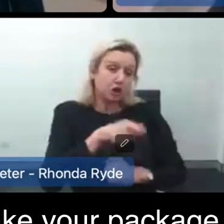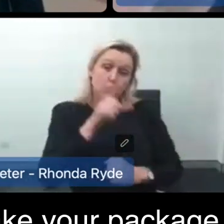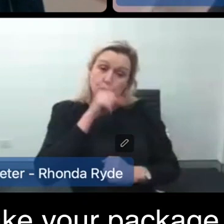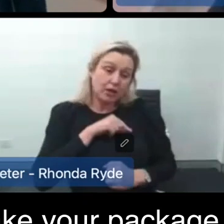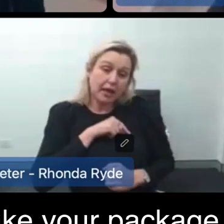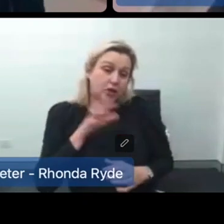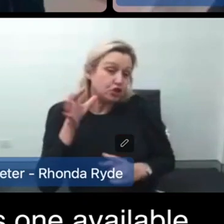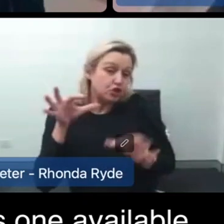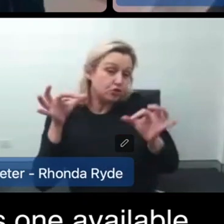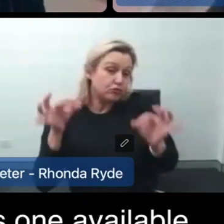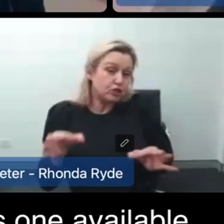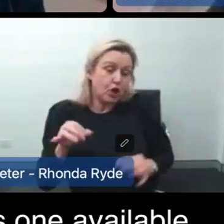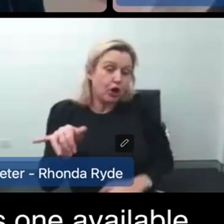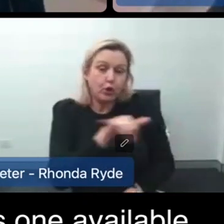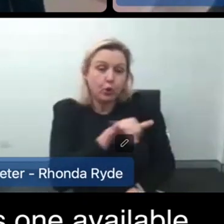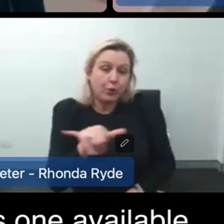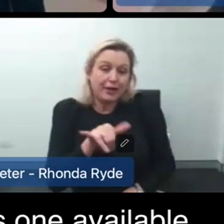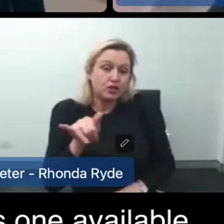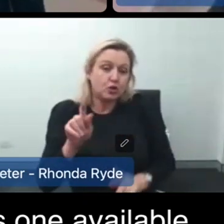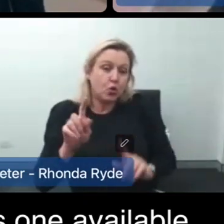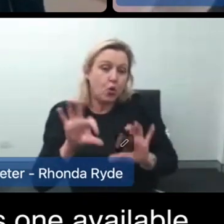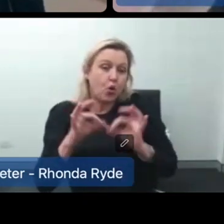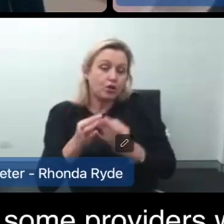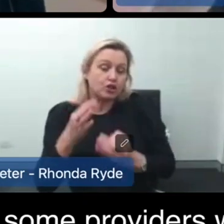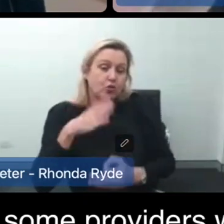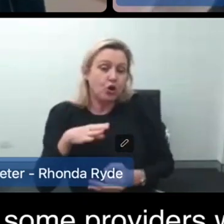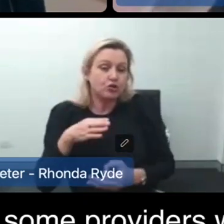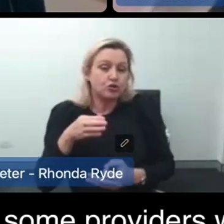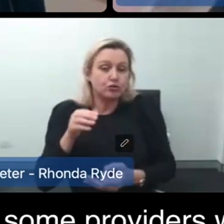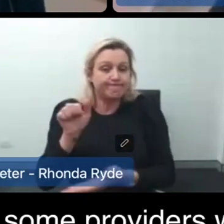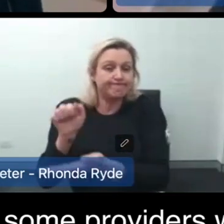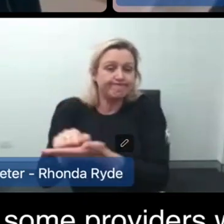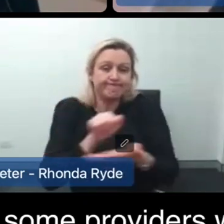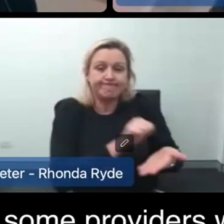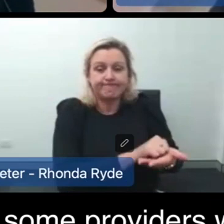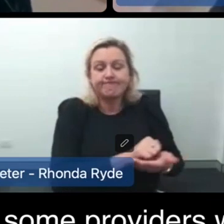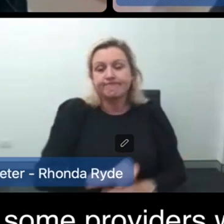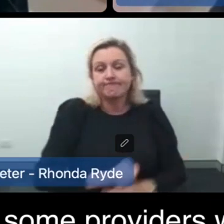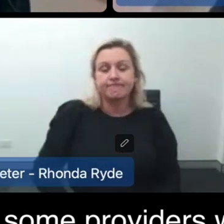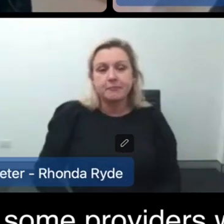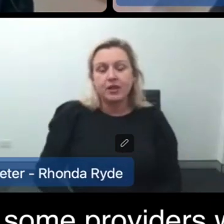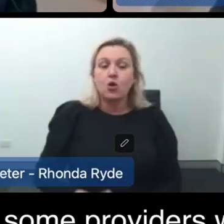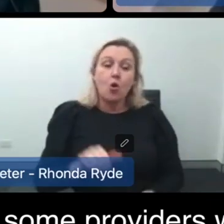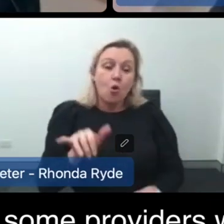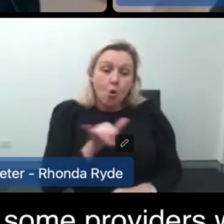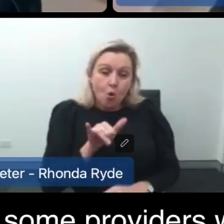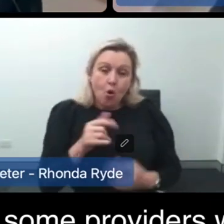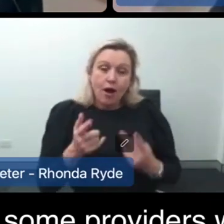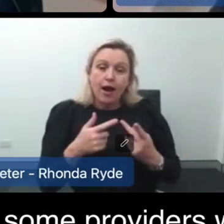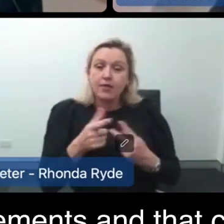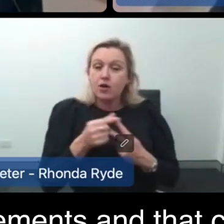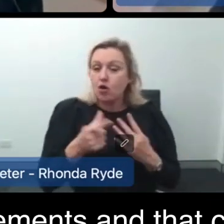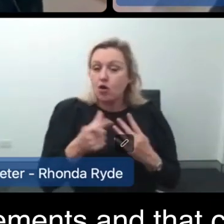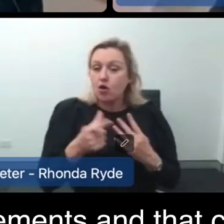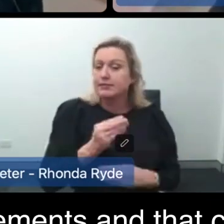your package to another provider if there is one available. Another option people have is some